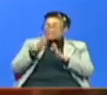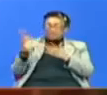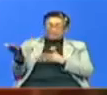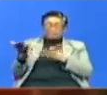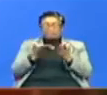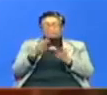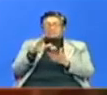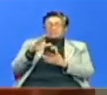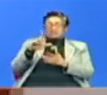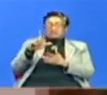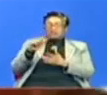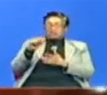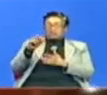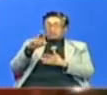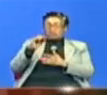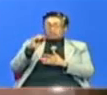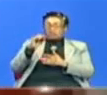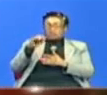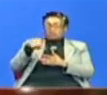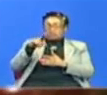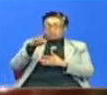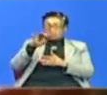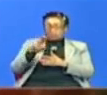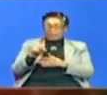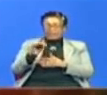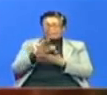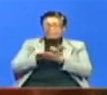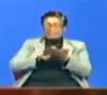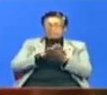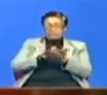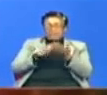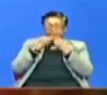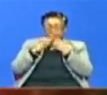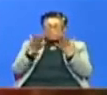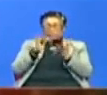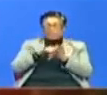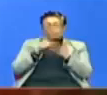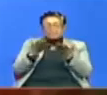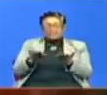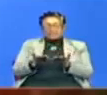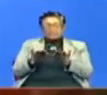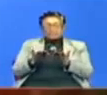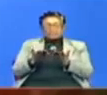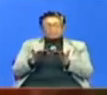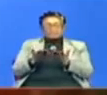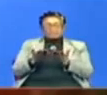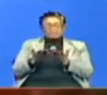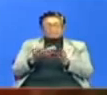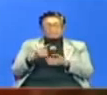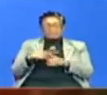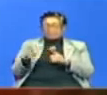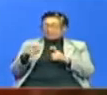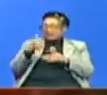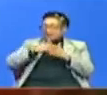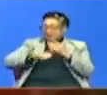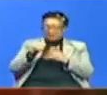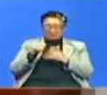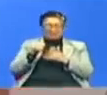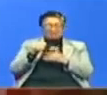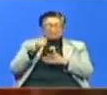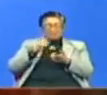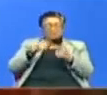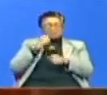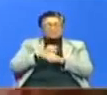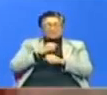chloroquine that time was based on information that was available. But after the randomized clinical trials that were done